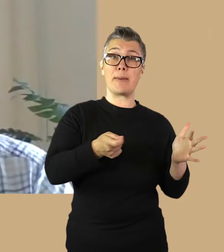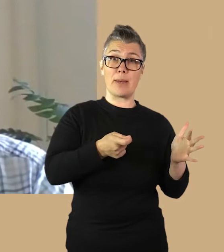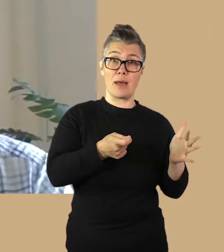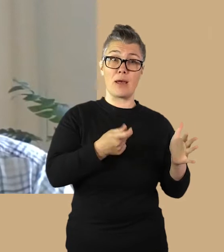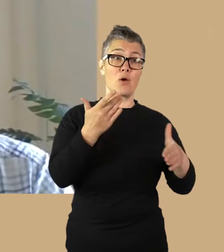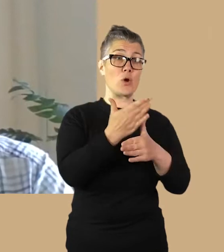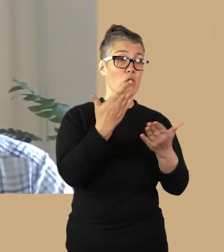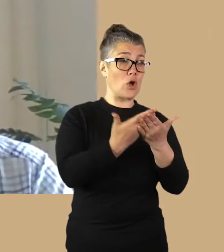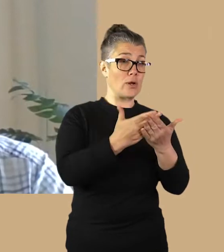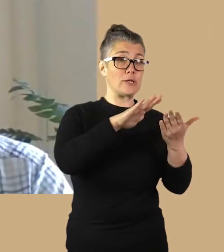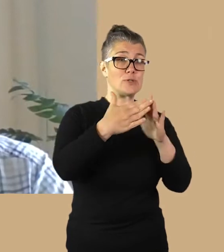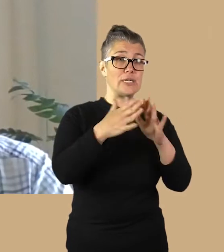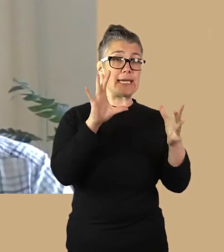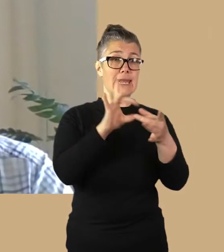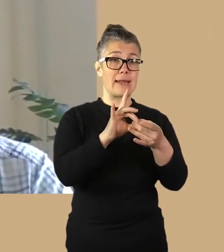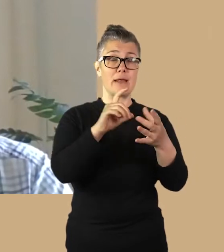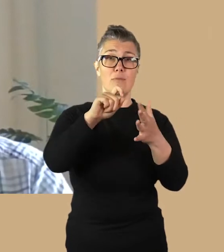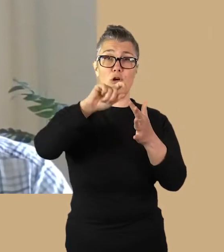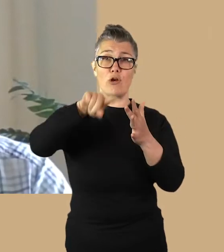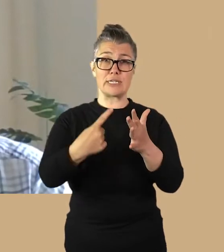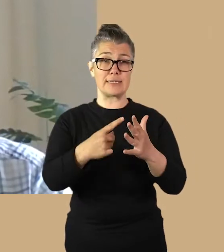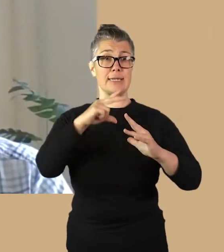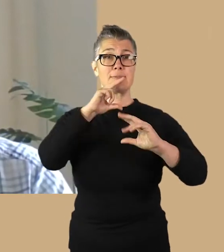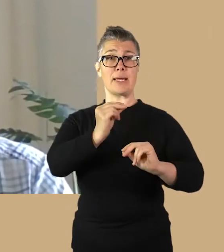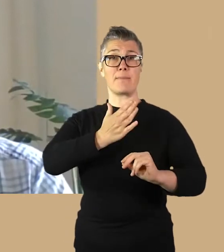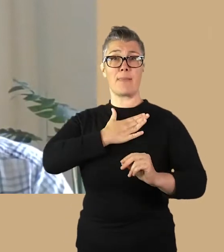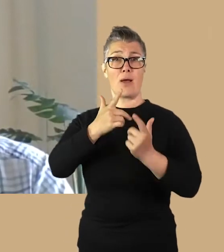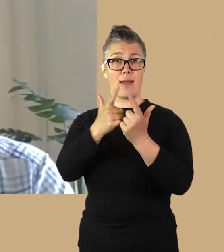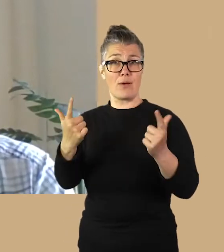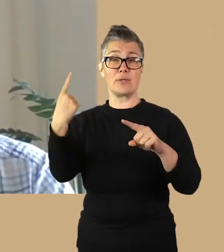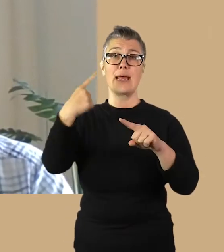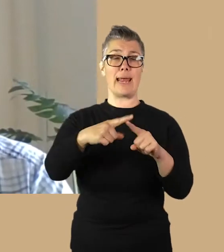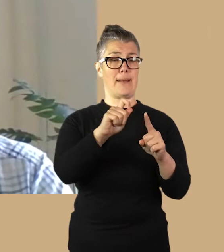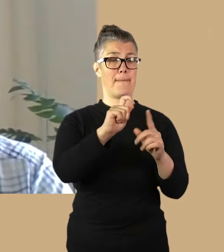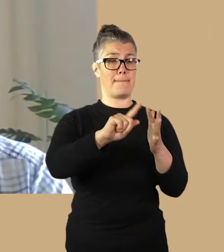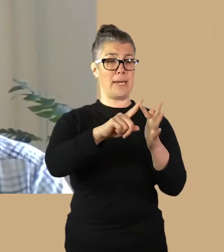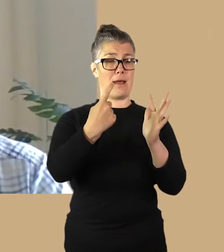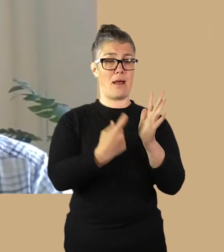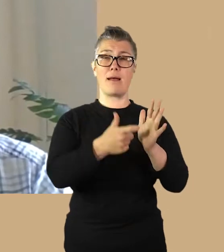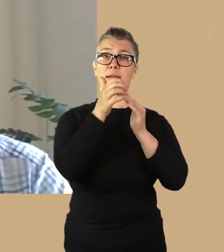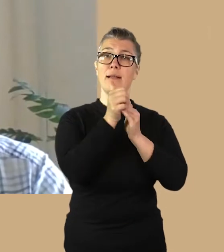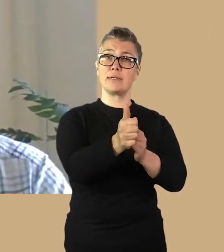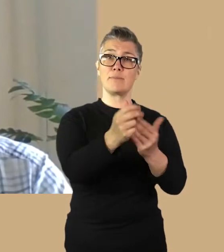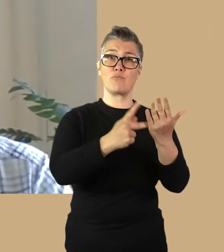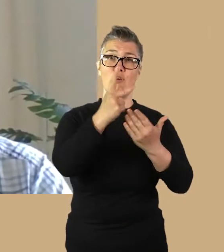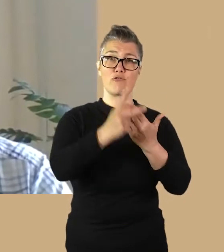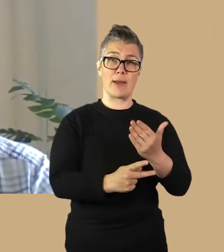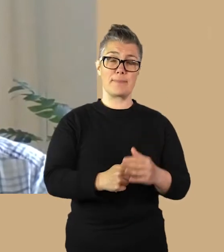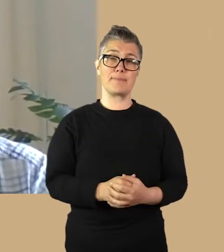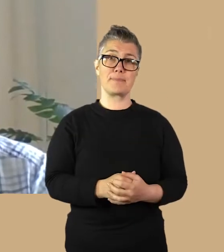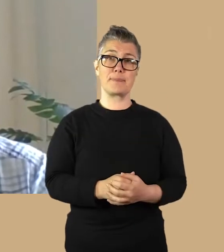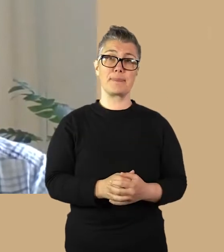an active member working on projects such as Community Connector Project, Speak My Language, and the Peer